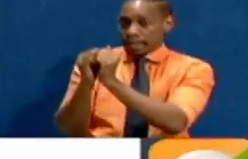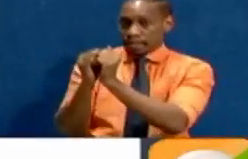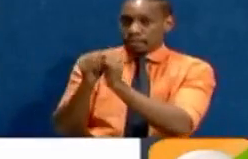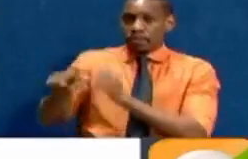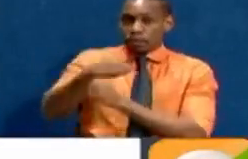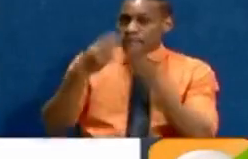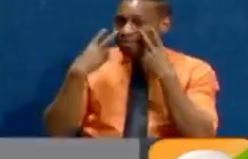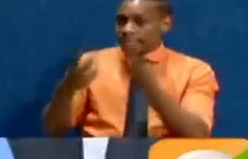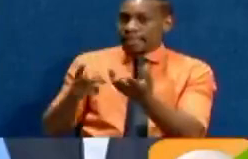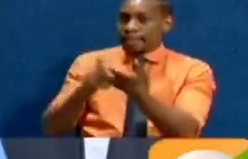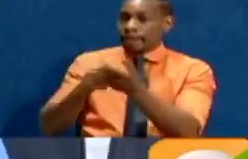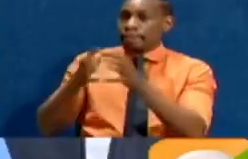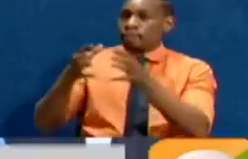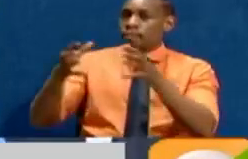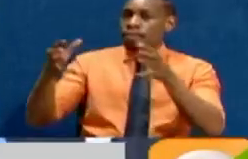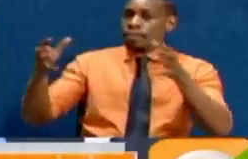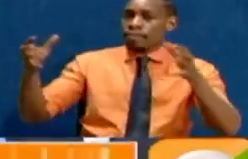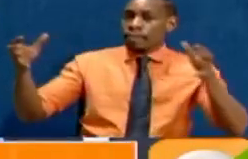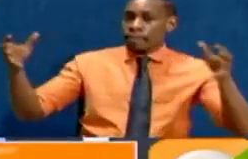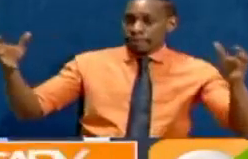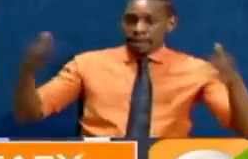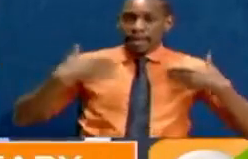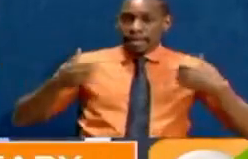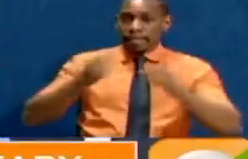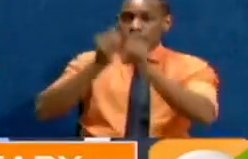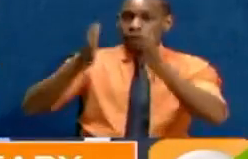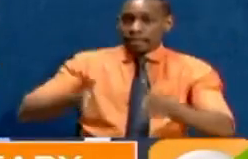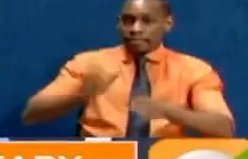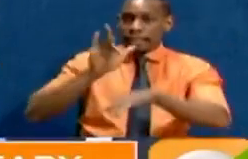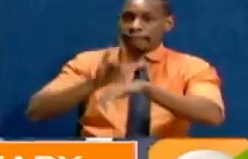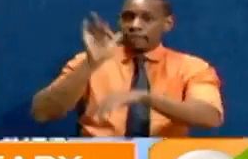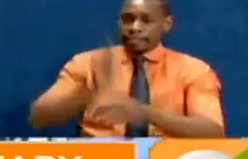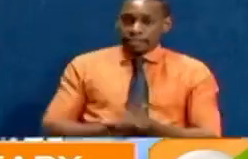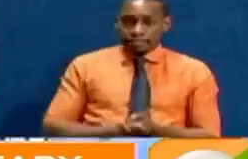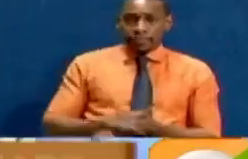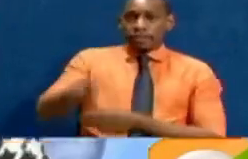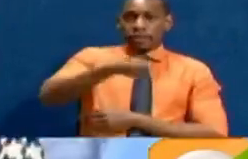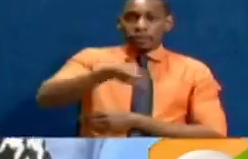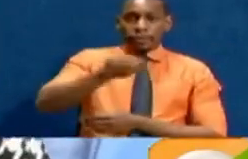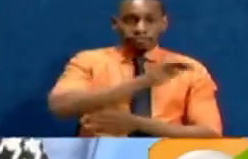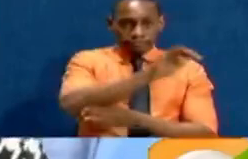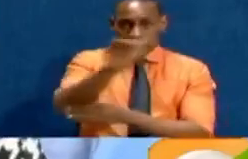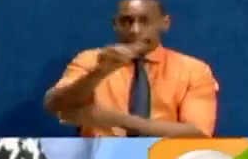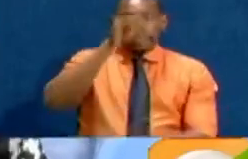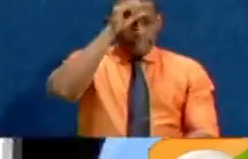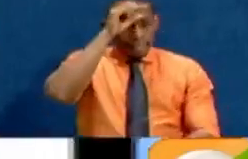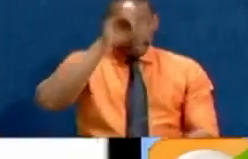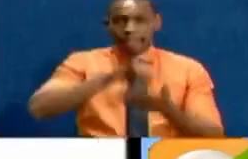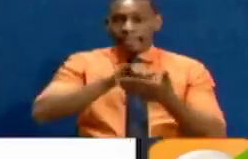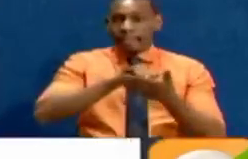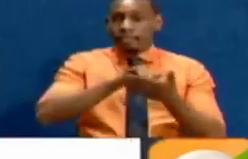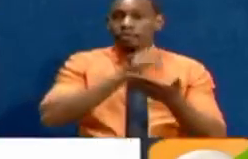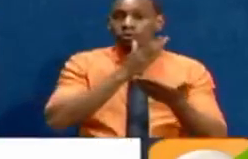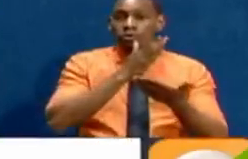we've witnessed the highest number of health workers' infections. So we are calling upon the government to